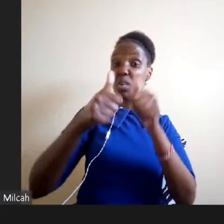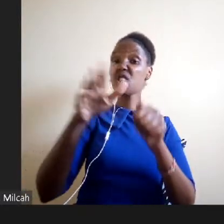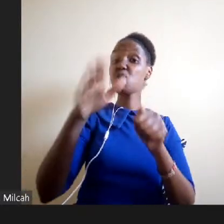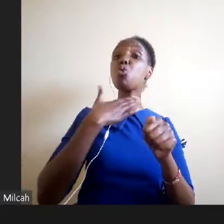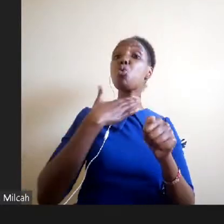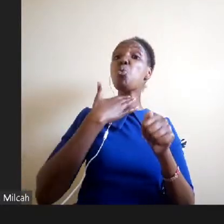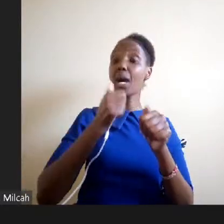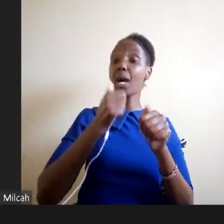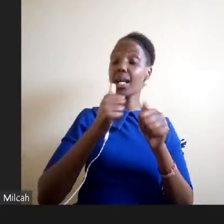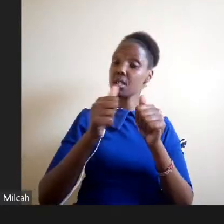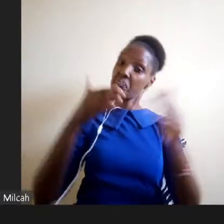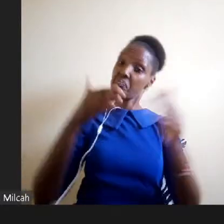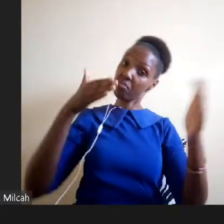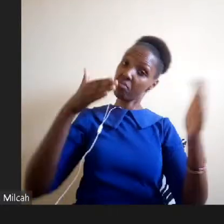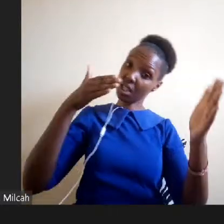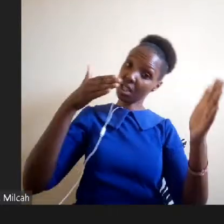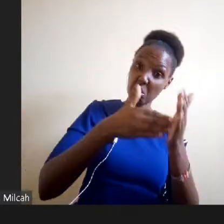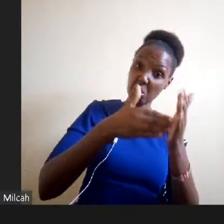it.